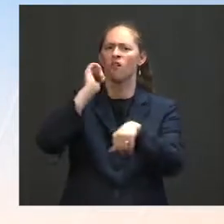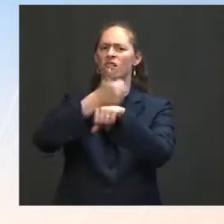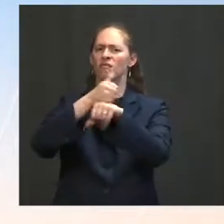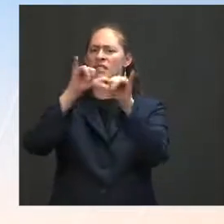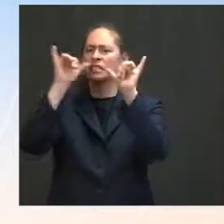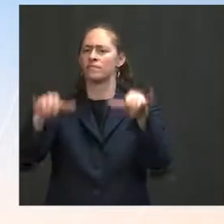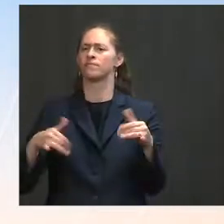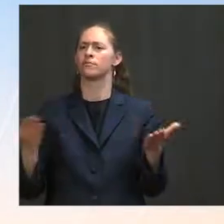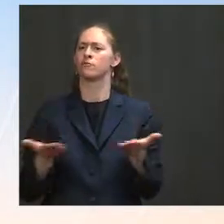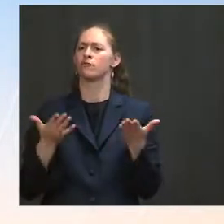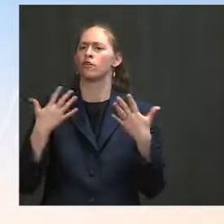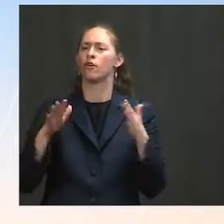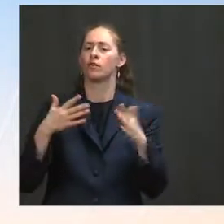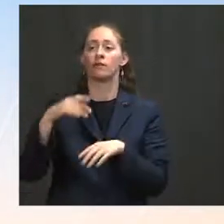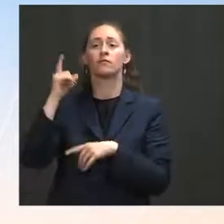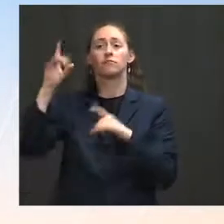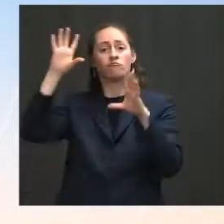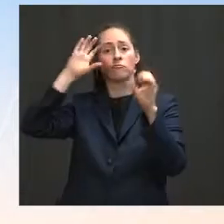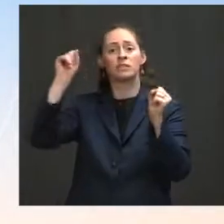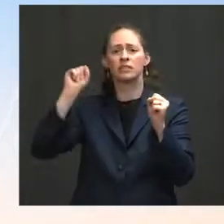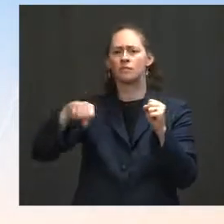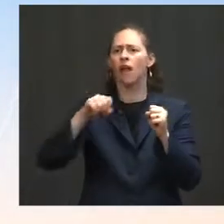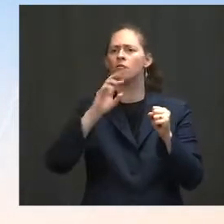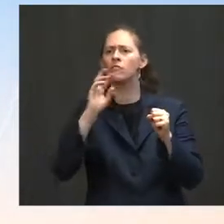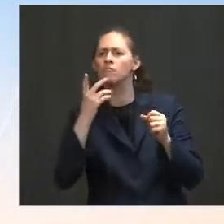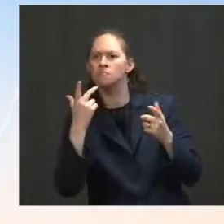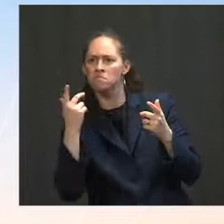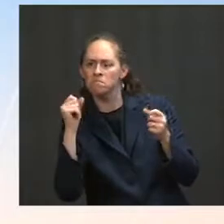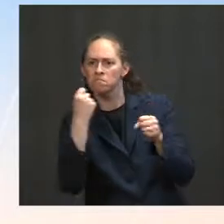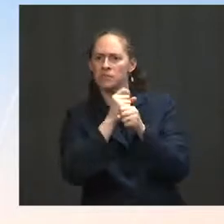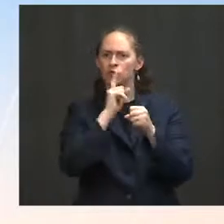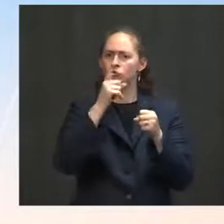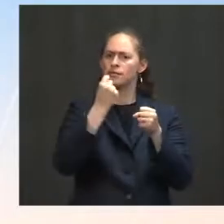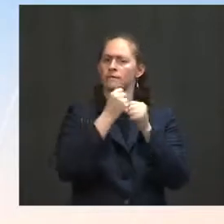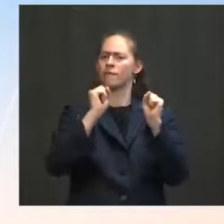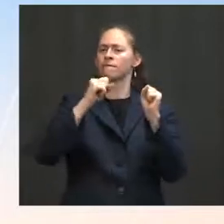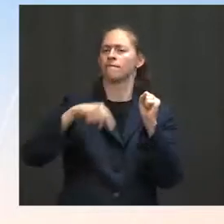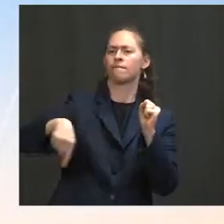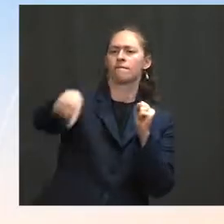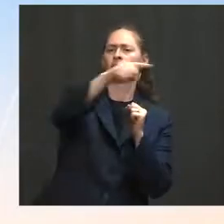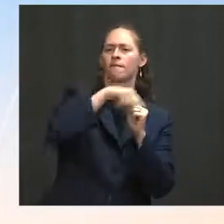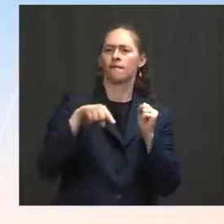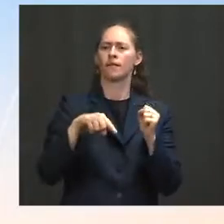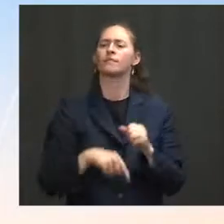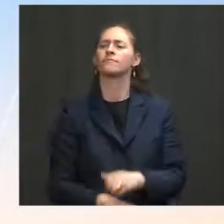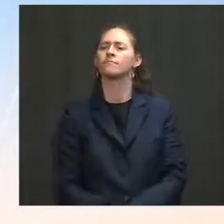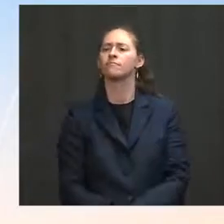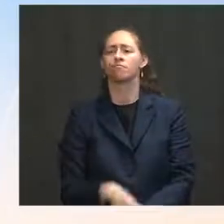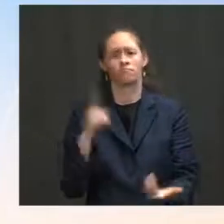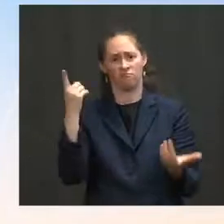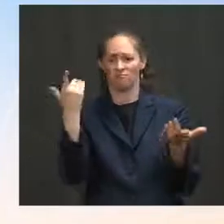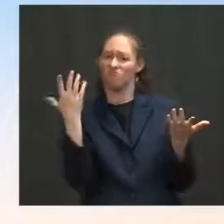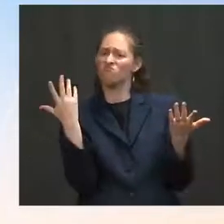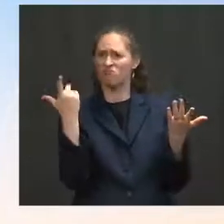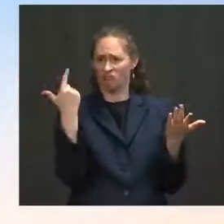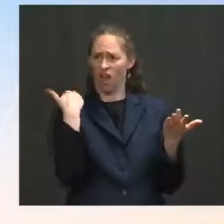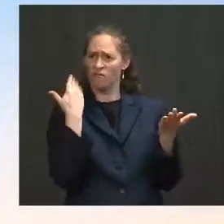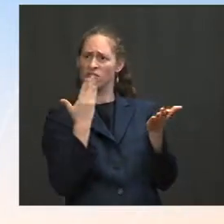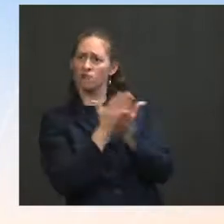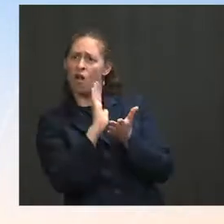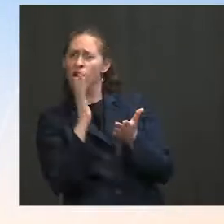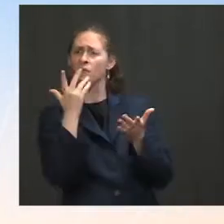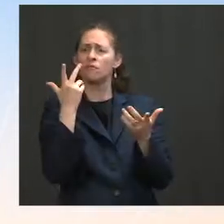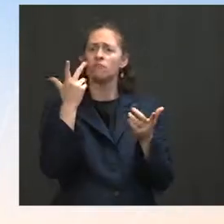his profession within reasonable safeguards. Of course, he has the right to pursue an artistic career, just like any child